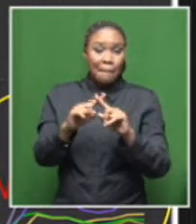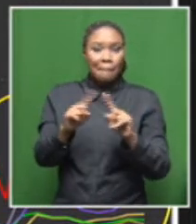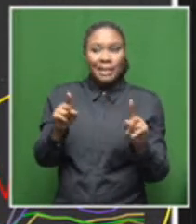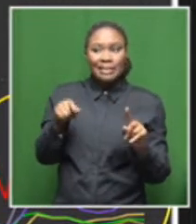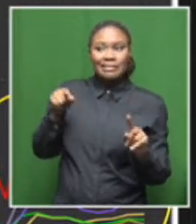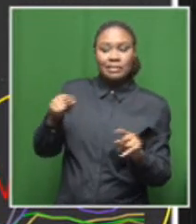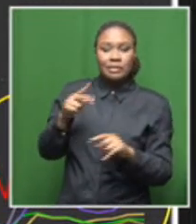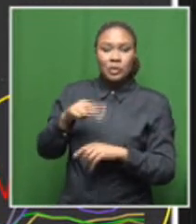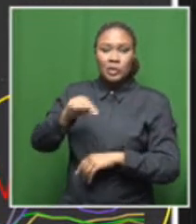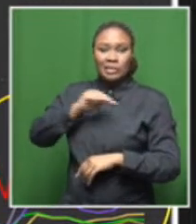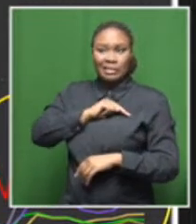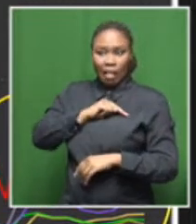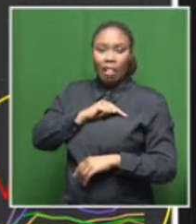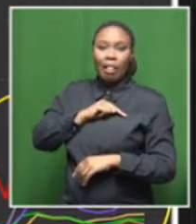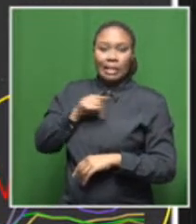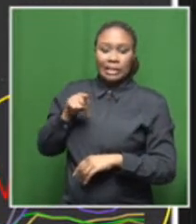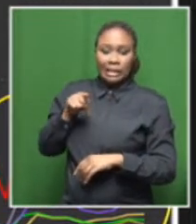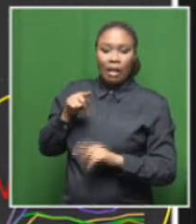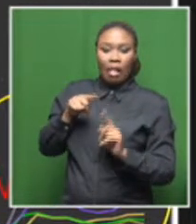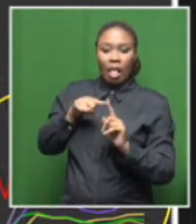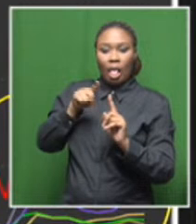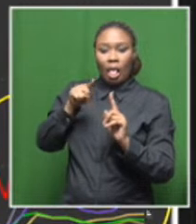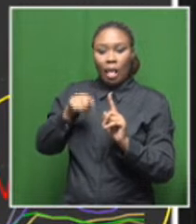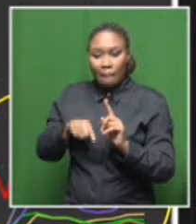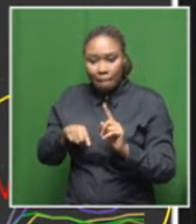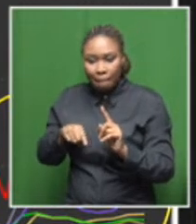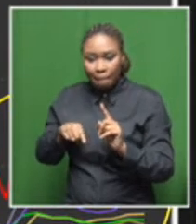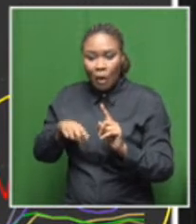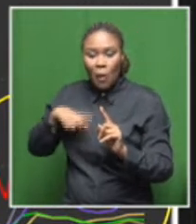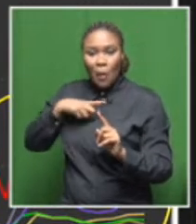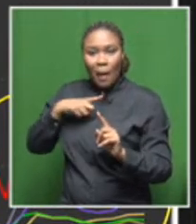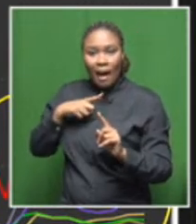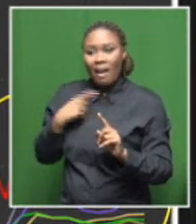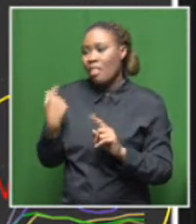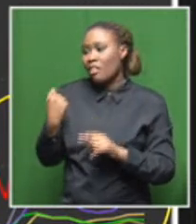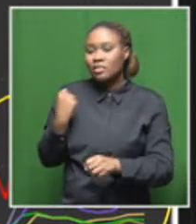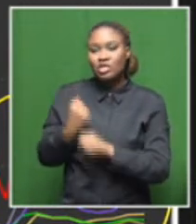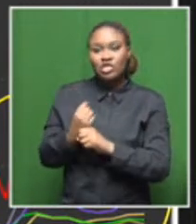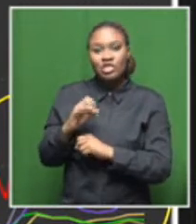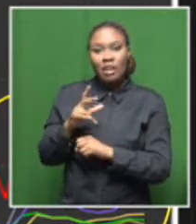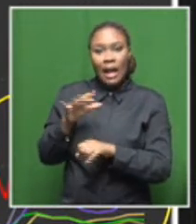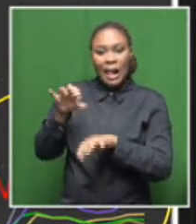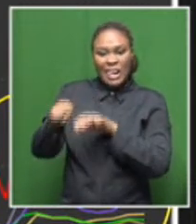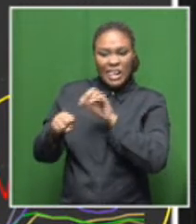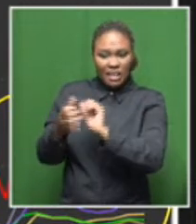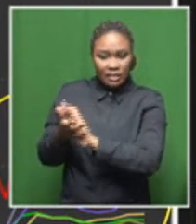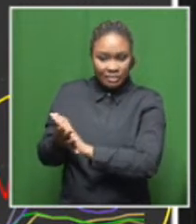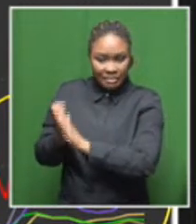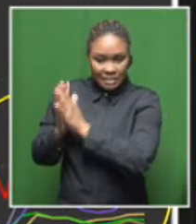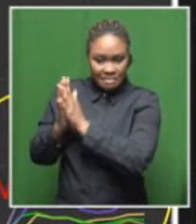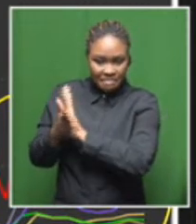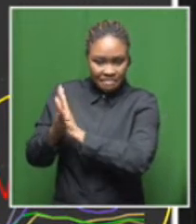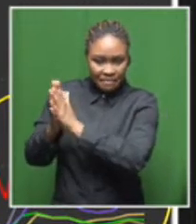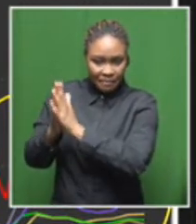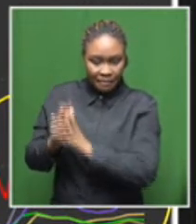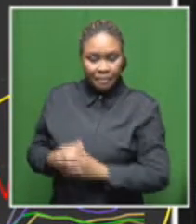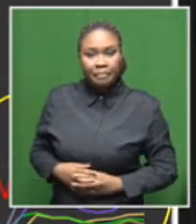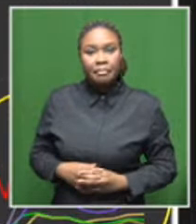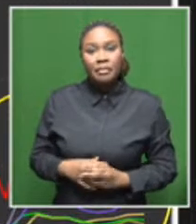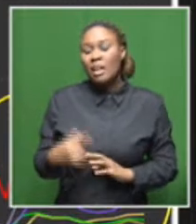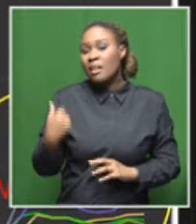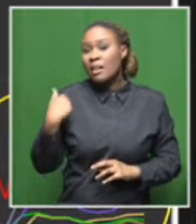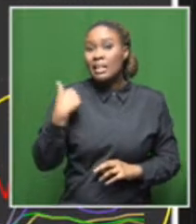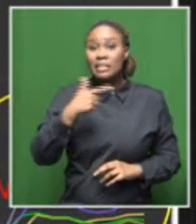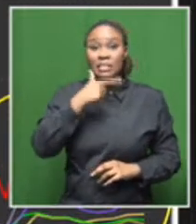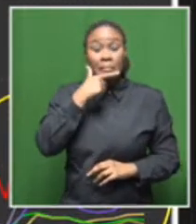July last year. But what has happened now, since January, is in December, when we were all sort of burnt out